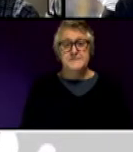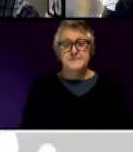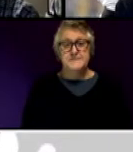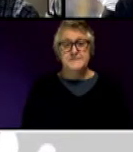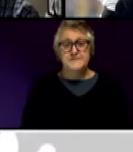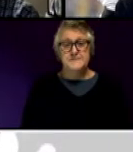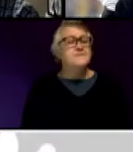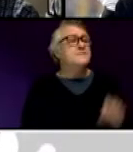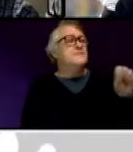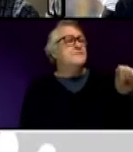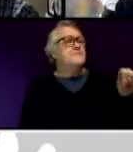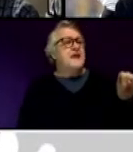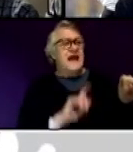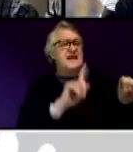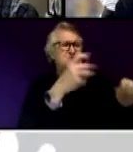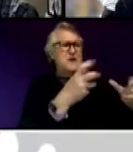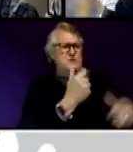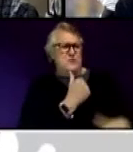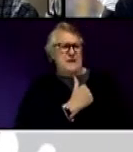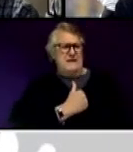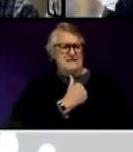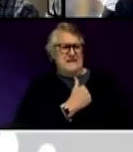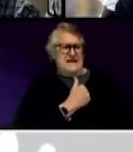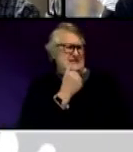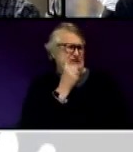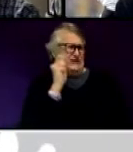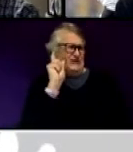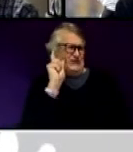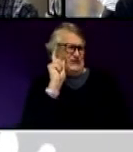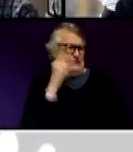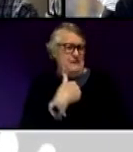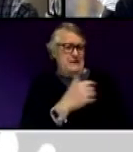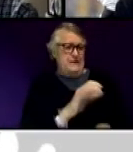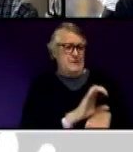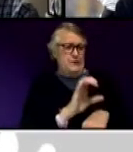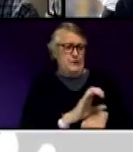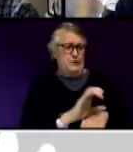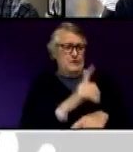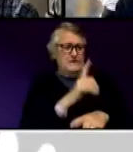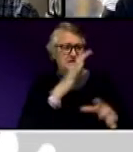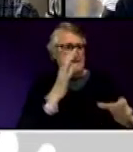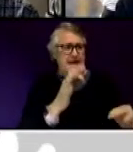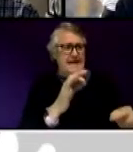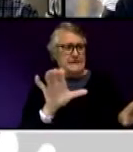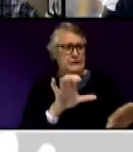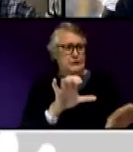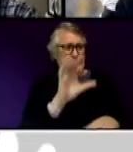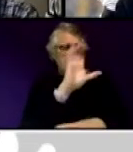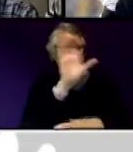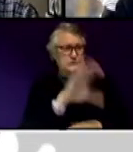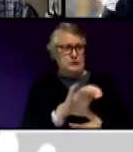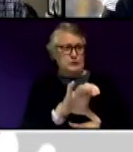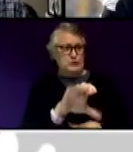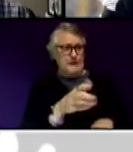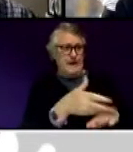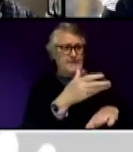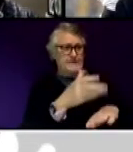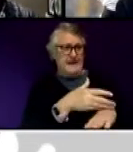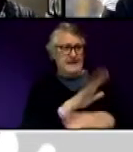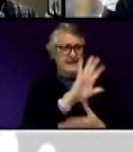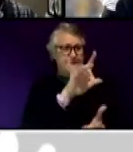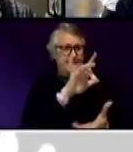Yeah, I just wanted to apologize for earlier. My computer decided to do a Zoom update in the middle of the meeting, and so it locked me